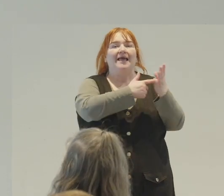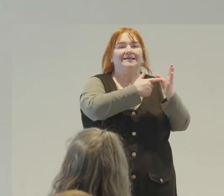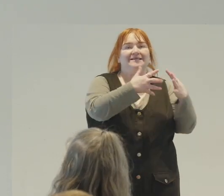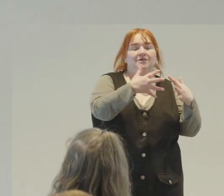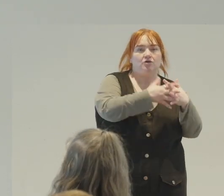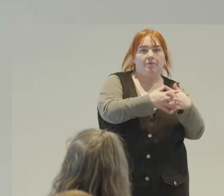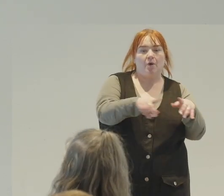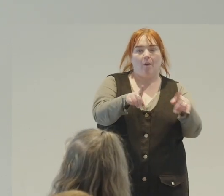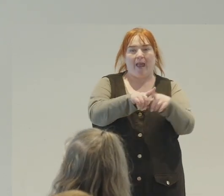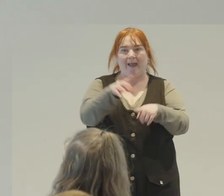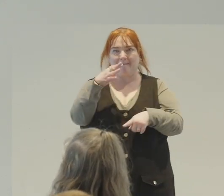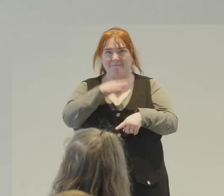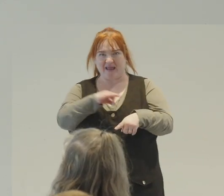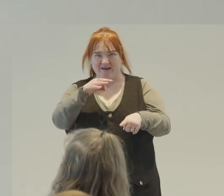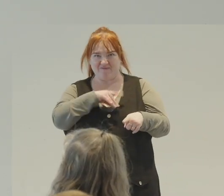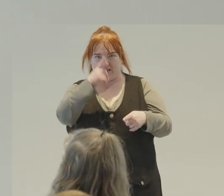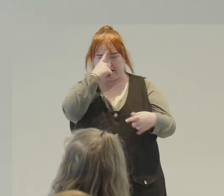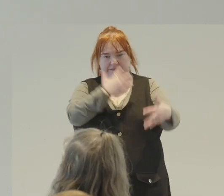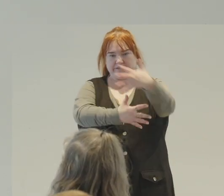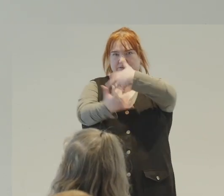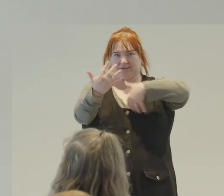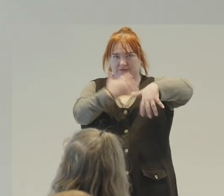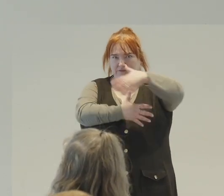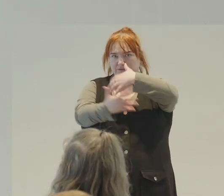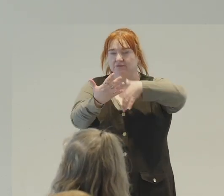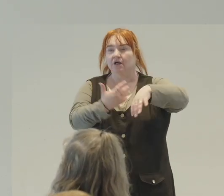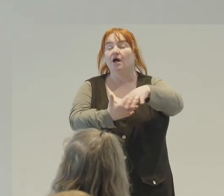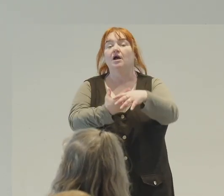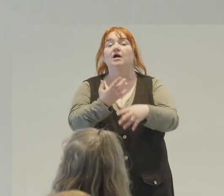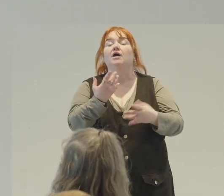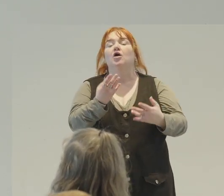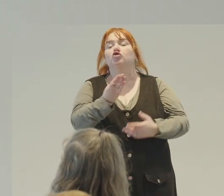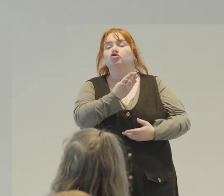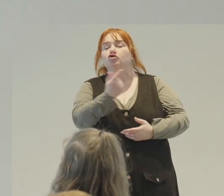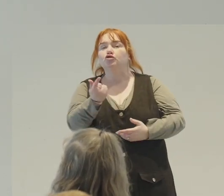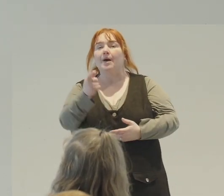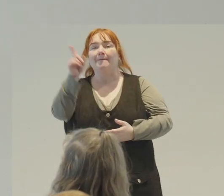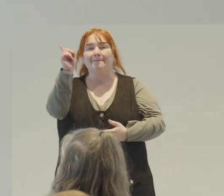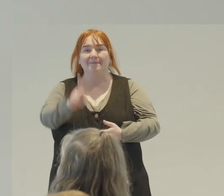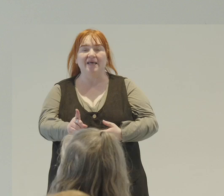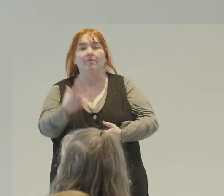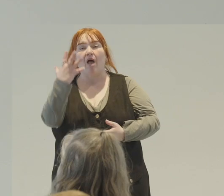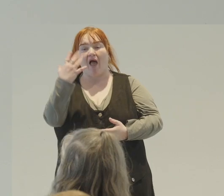people because a lot of learning disabled people are on universal credit or employment support allowance.